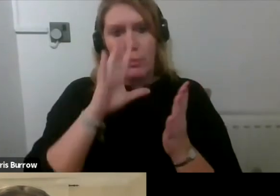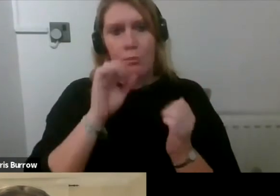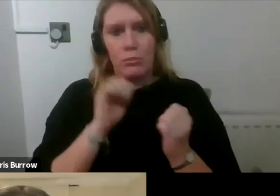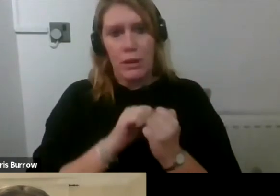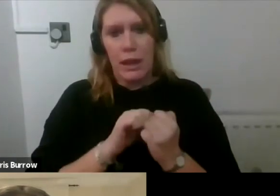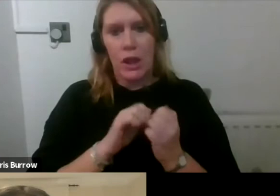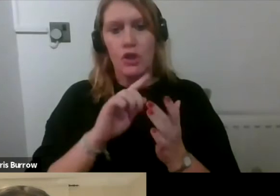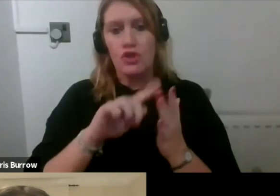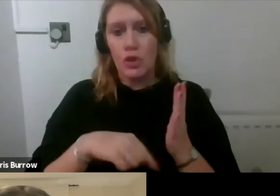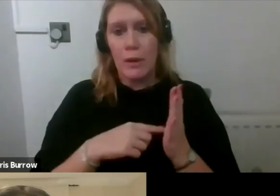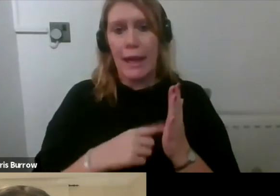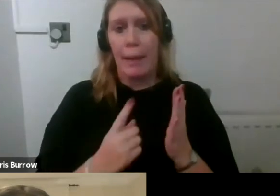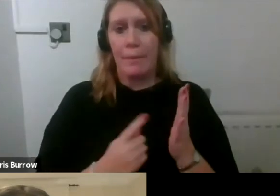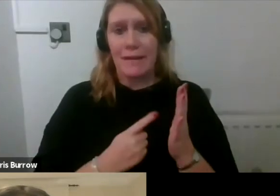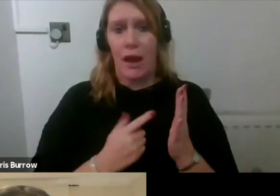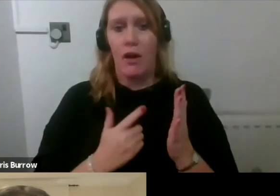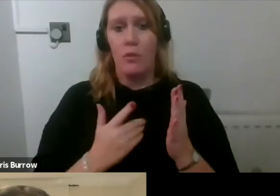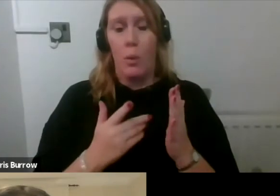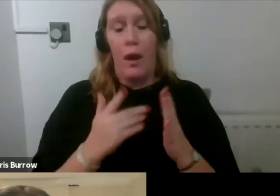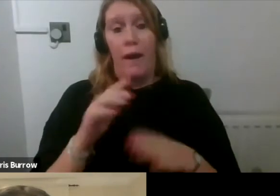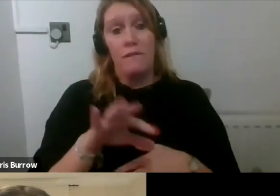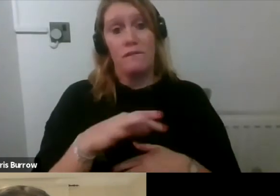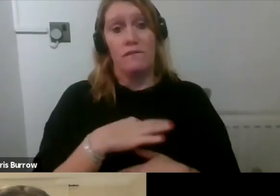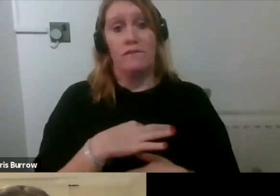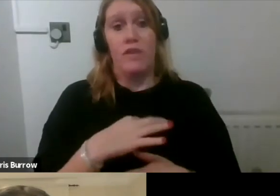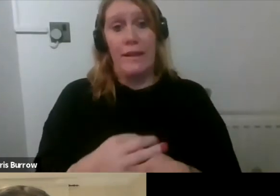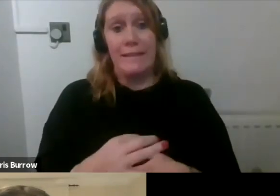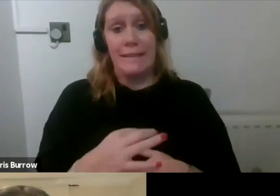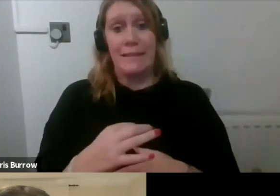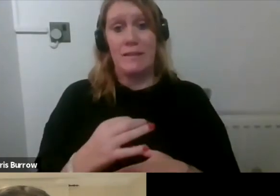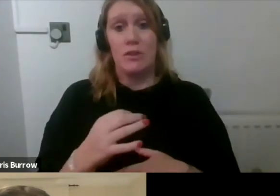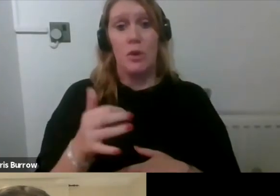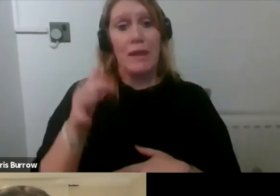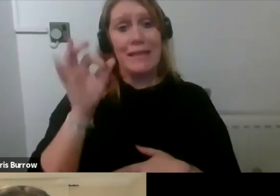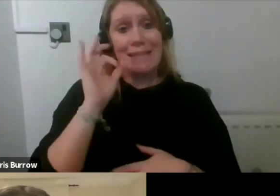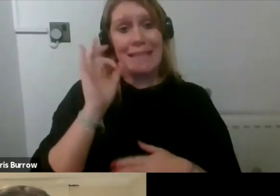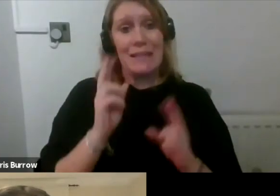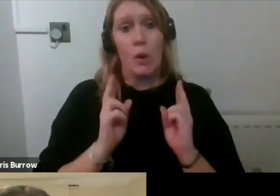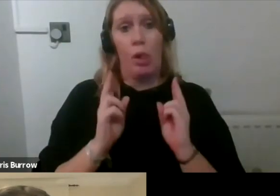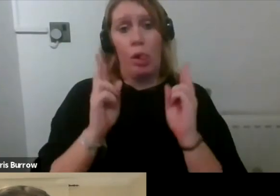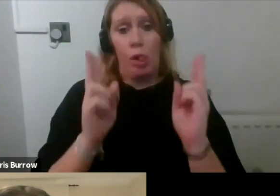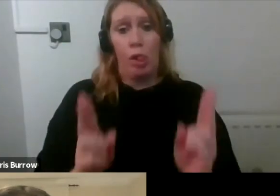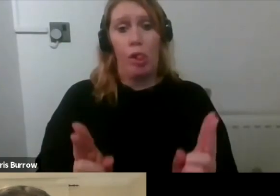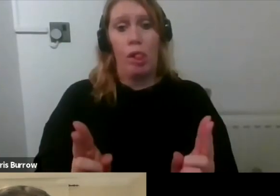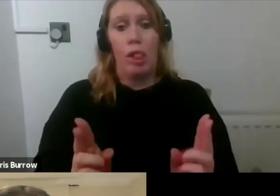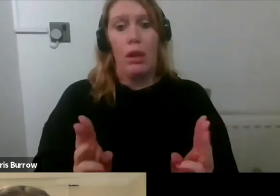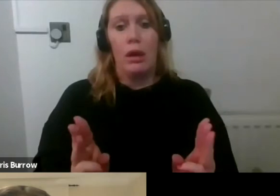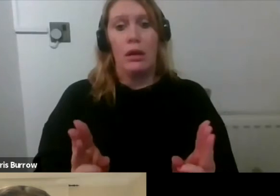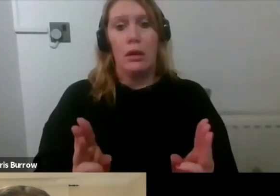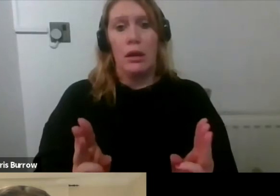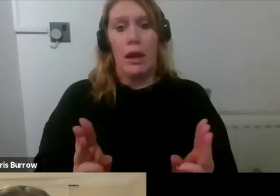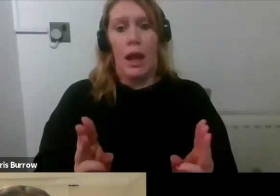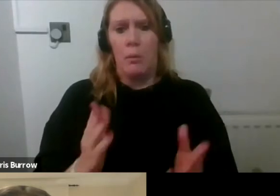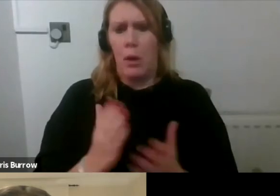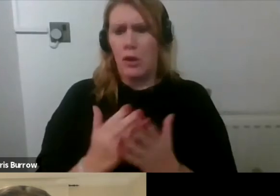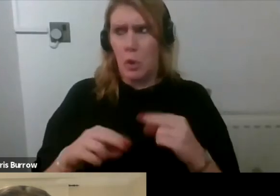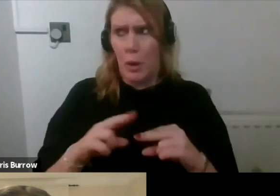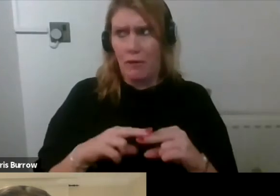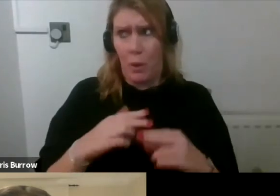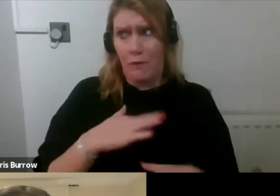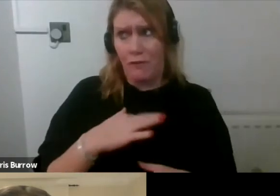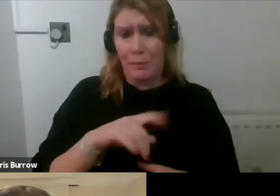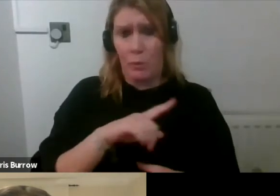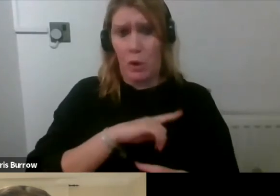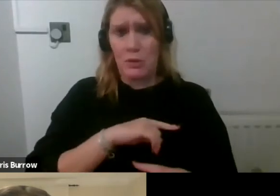invited to City Hall and joined a whole bunch of dignitaries, and we couldn't work out whether it was because we were the only gay people, the only